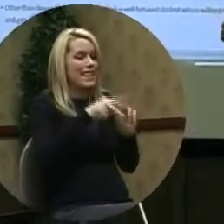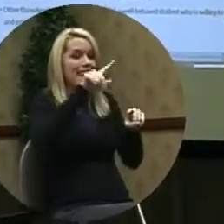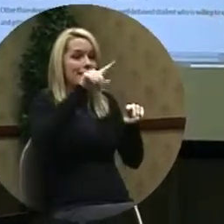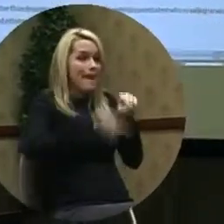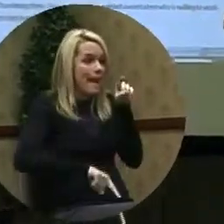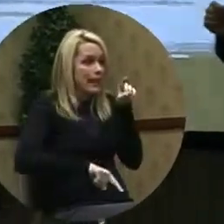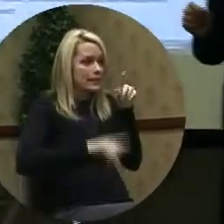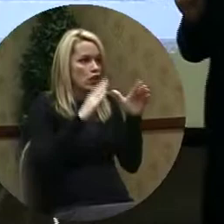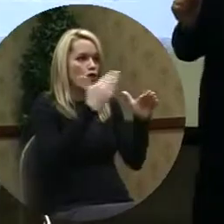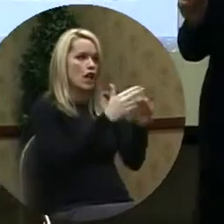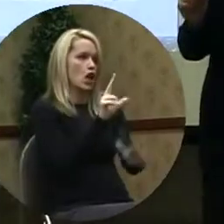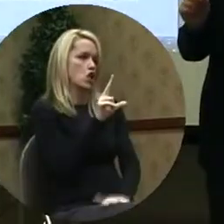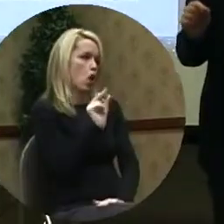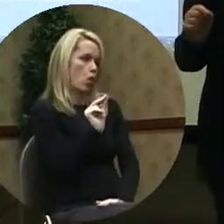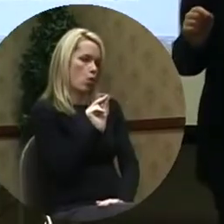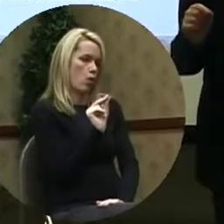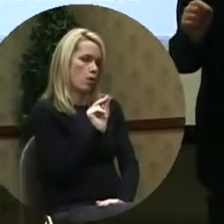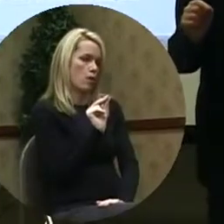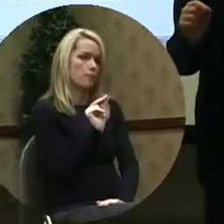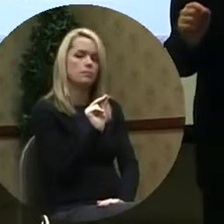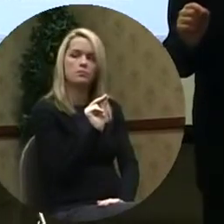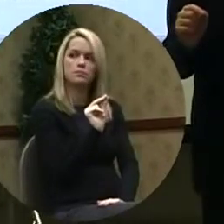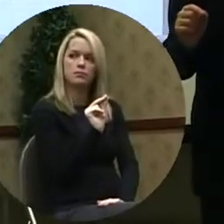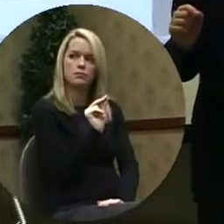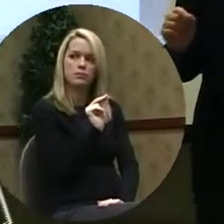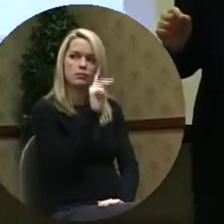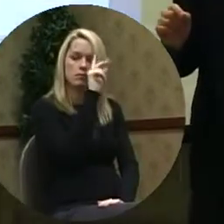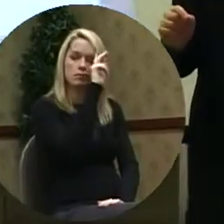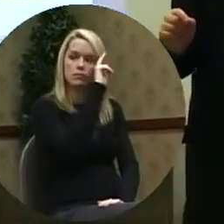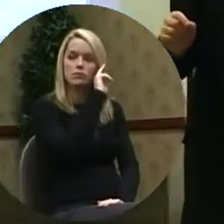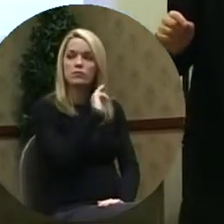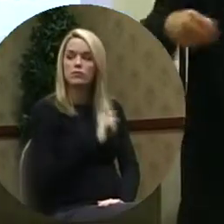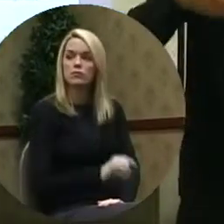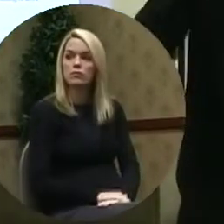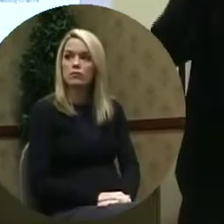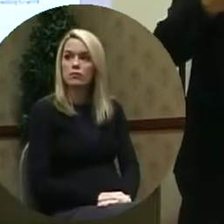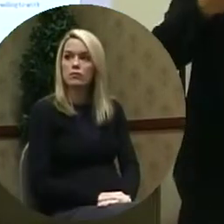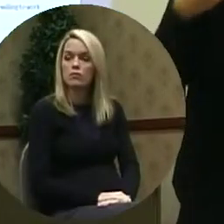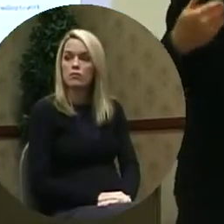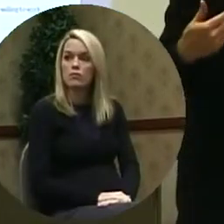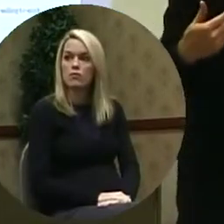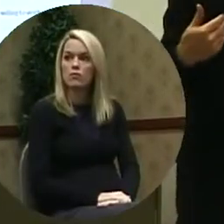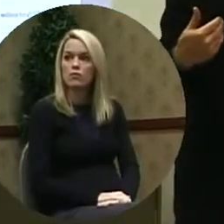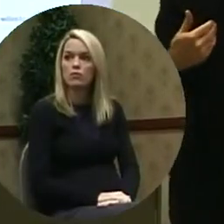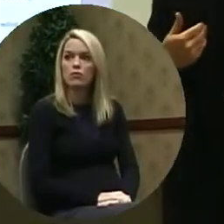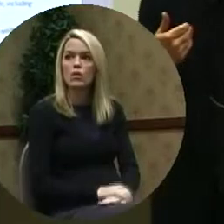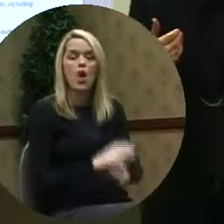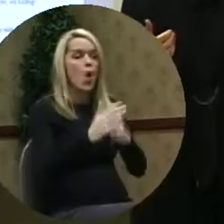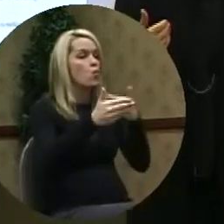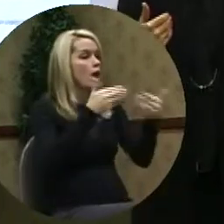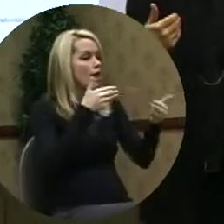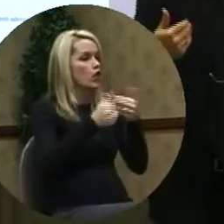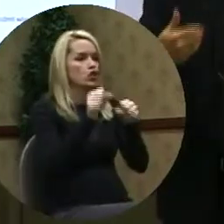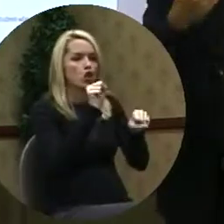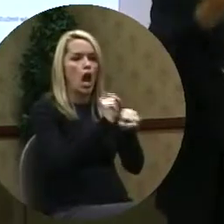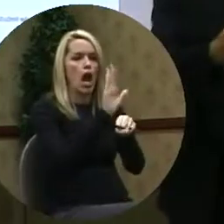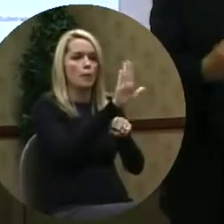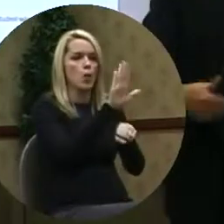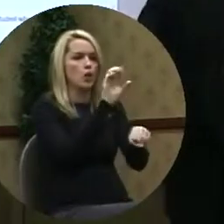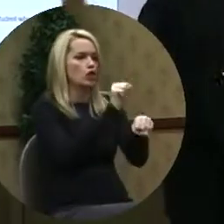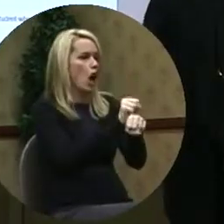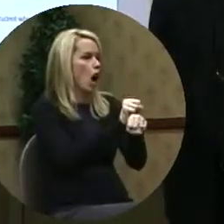intervening. For example, whatever job that you're in working with somebody, whether